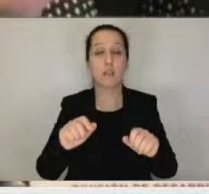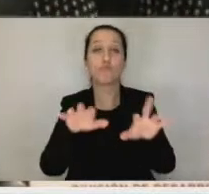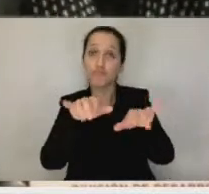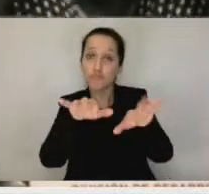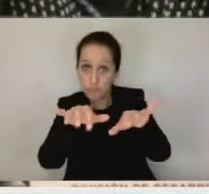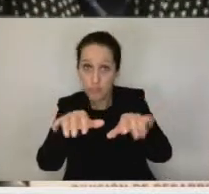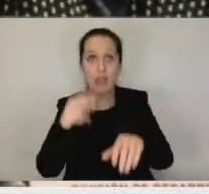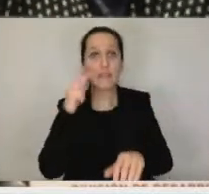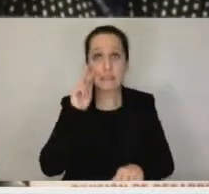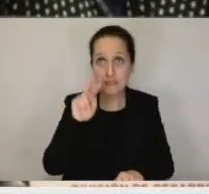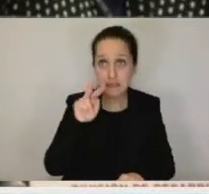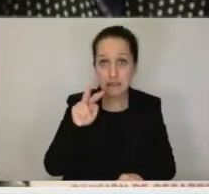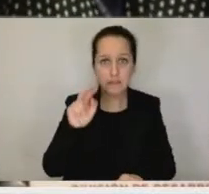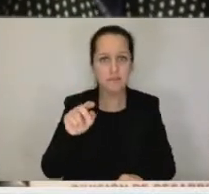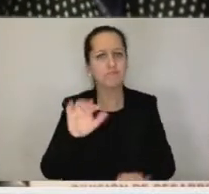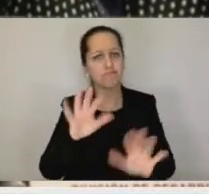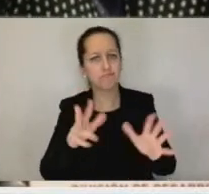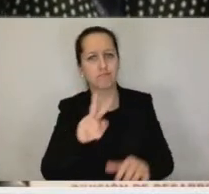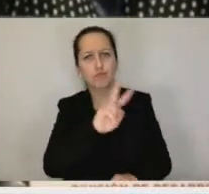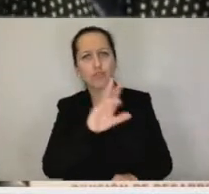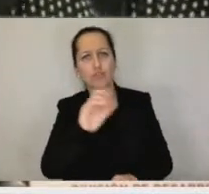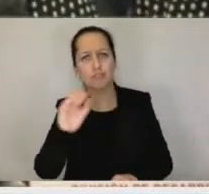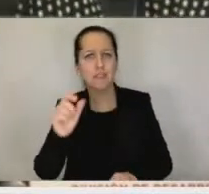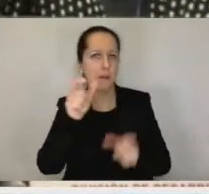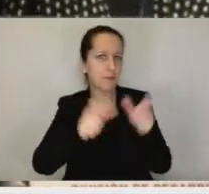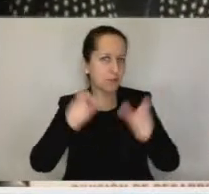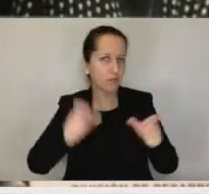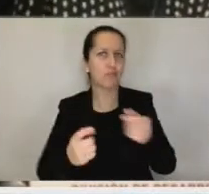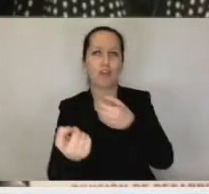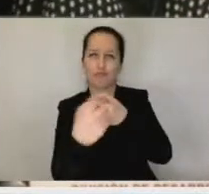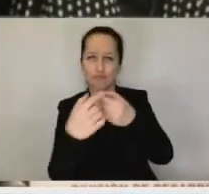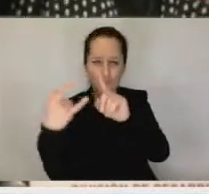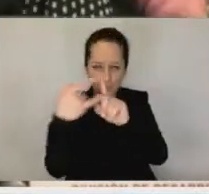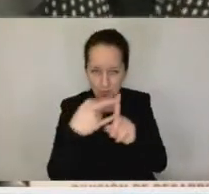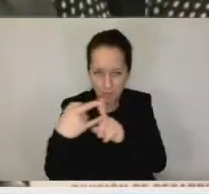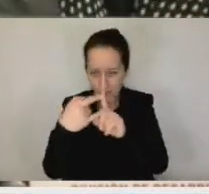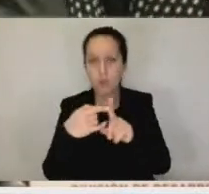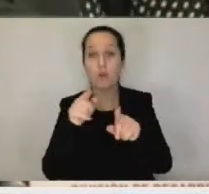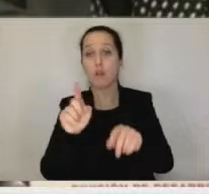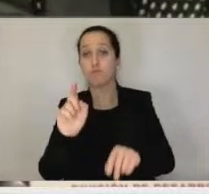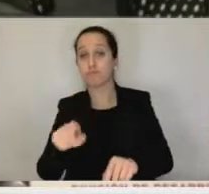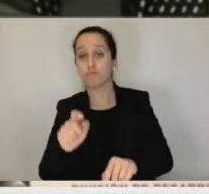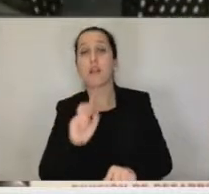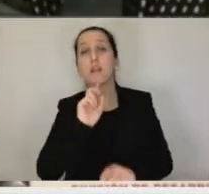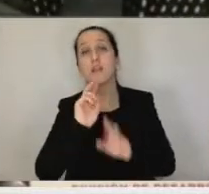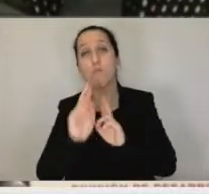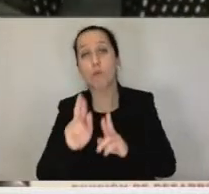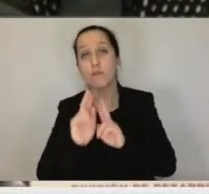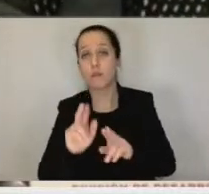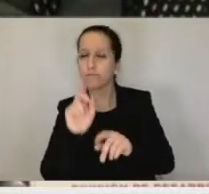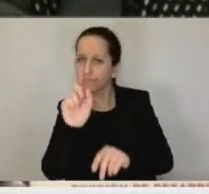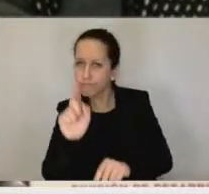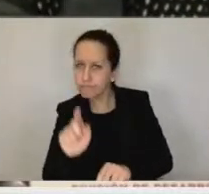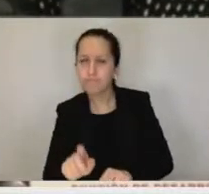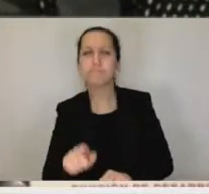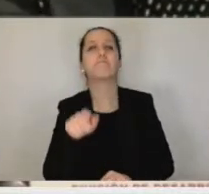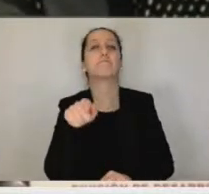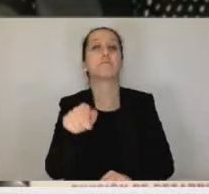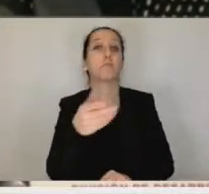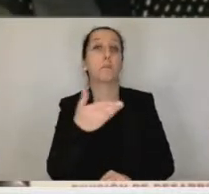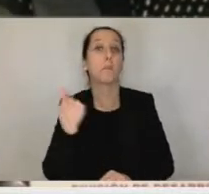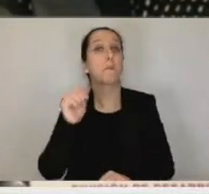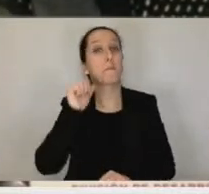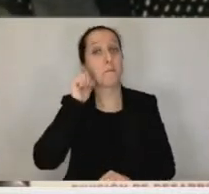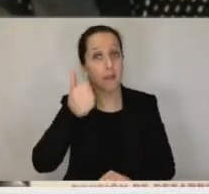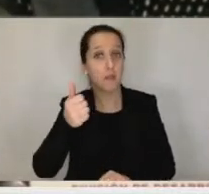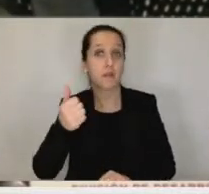to answer the survey online. We have about 200 persons that are following us through streaming. We